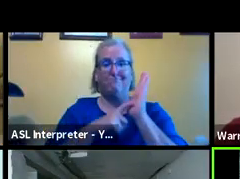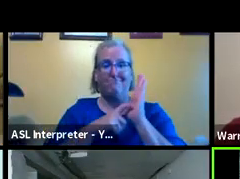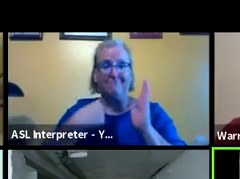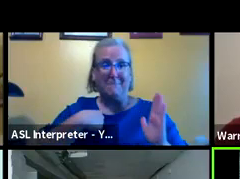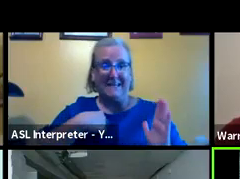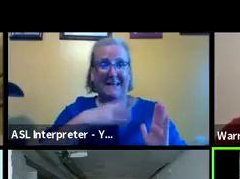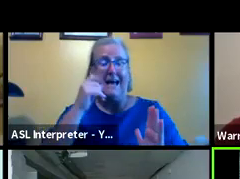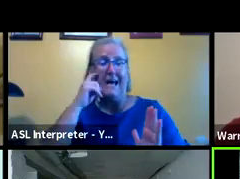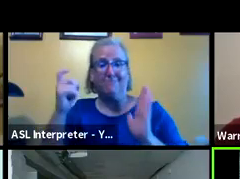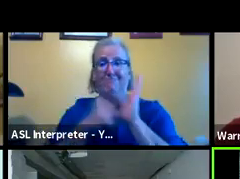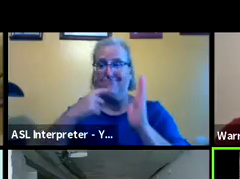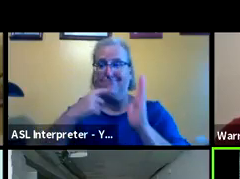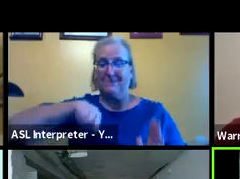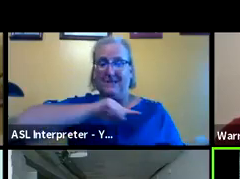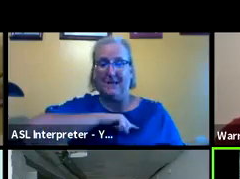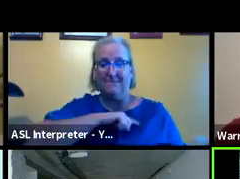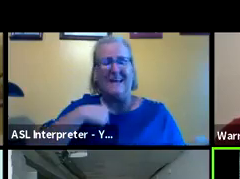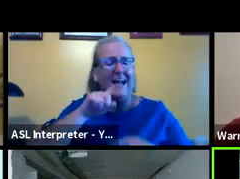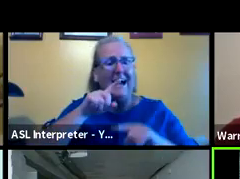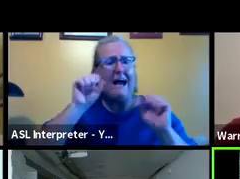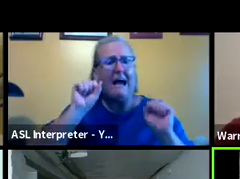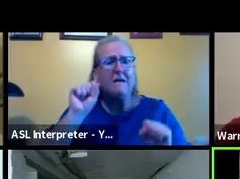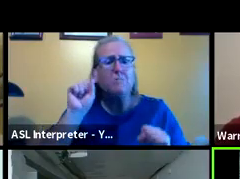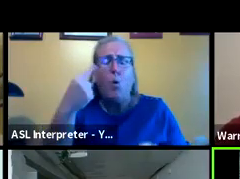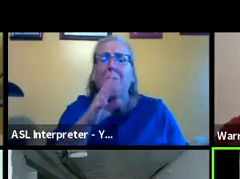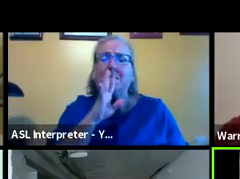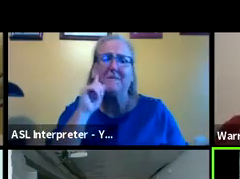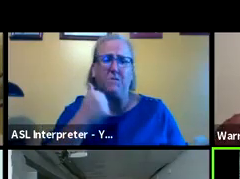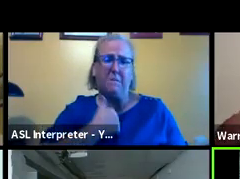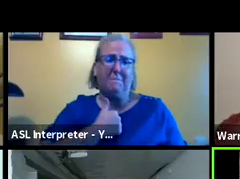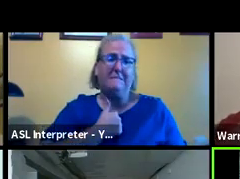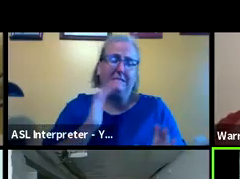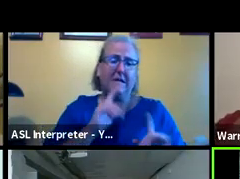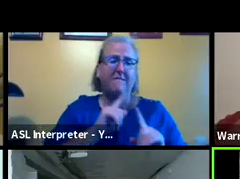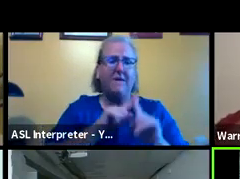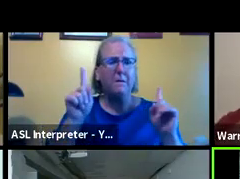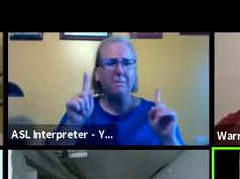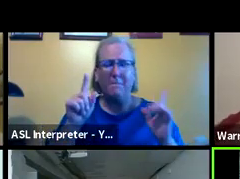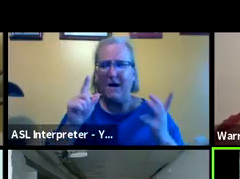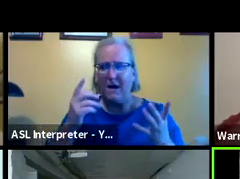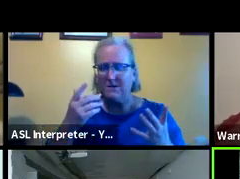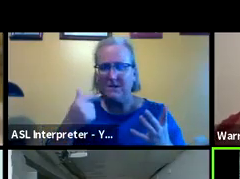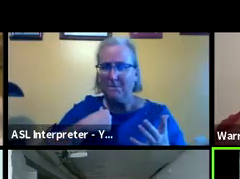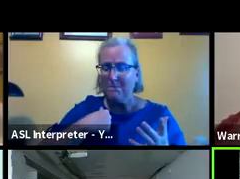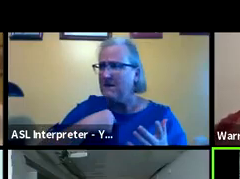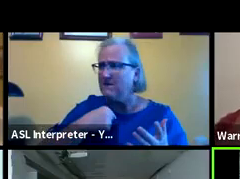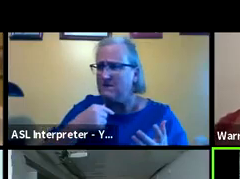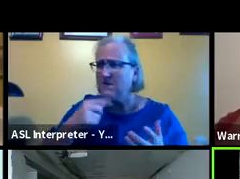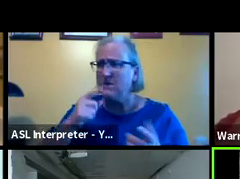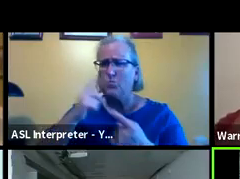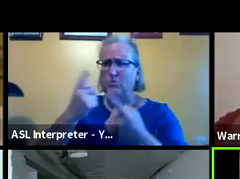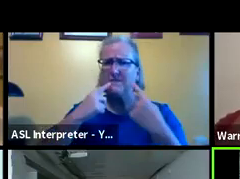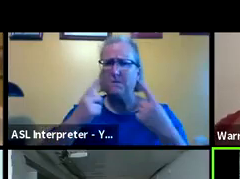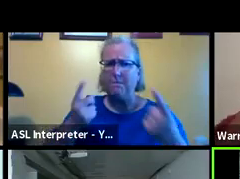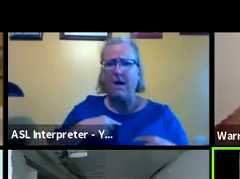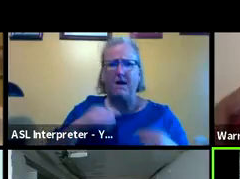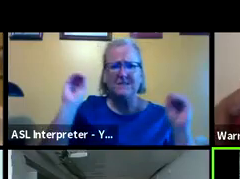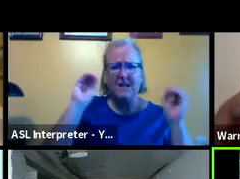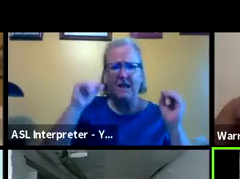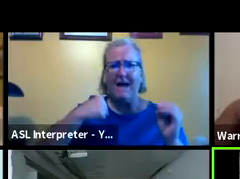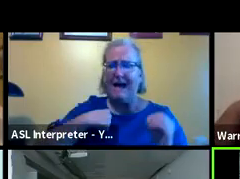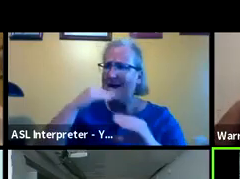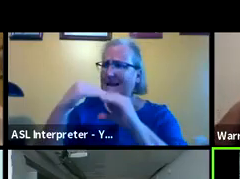us. As I can only speak for myself, it has been disheartening to not get responses back from some of you when emailing